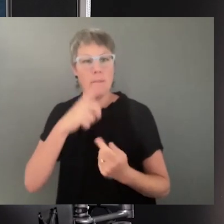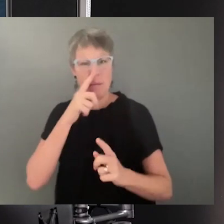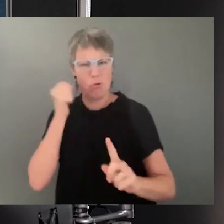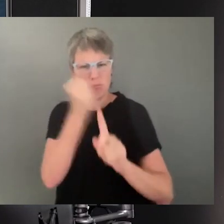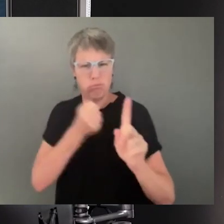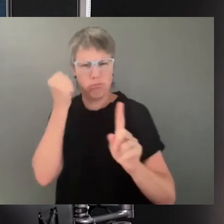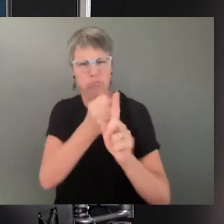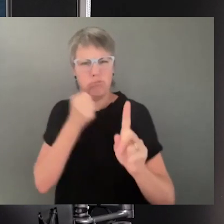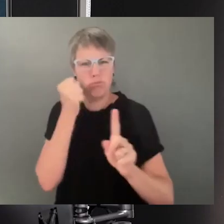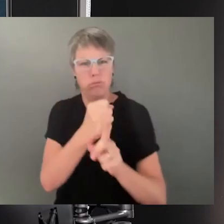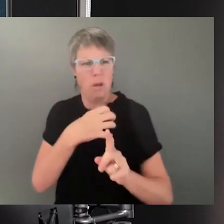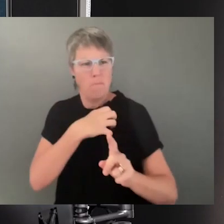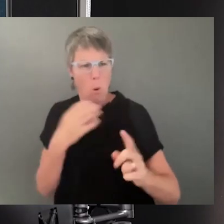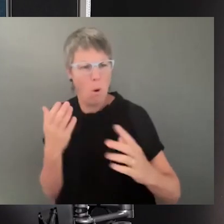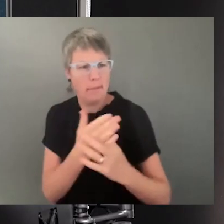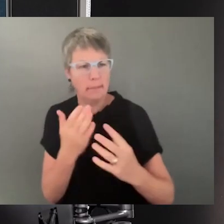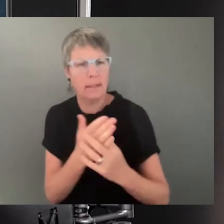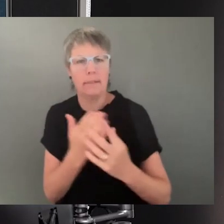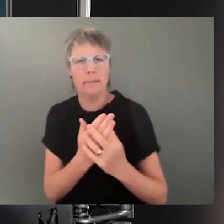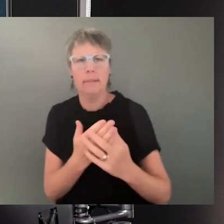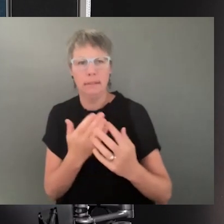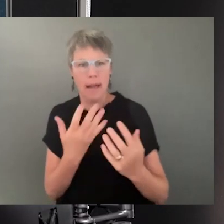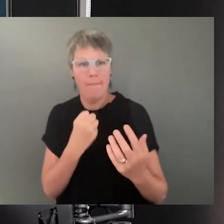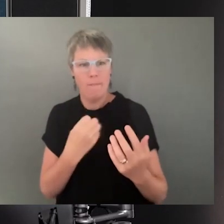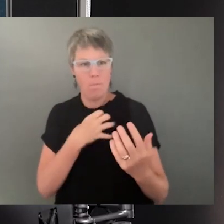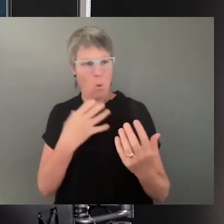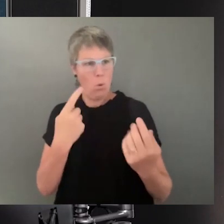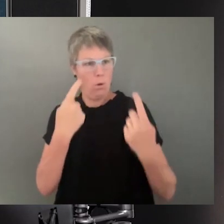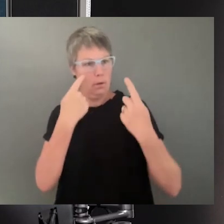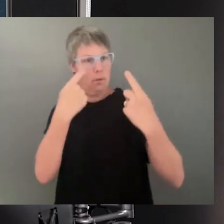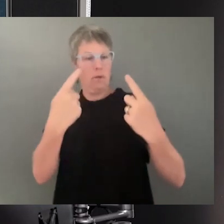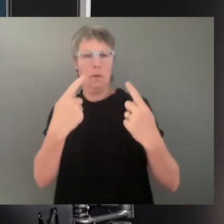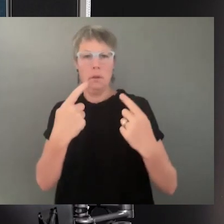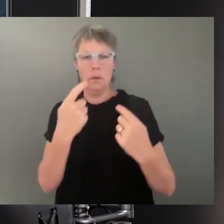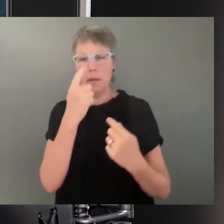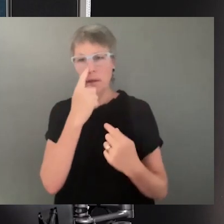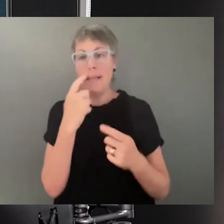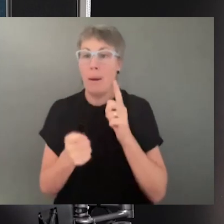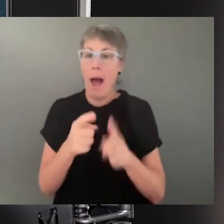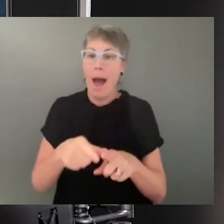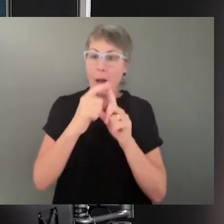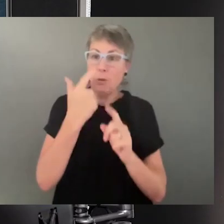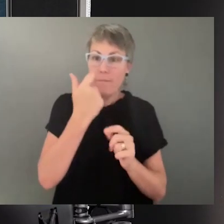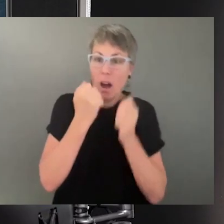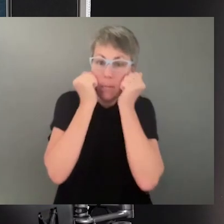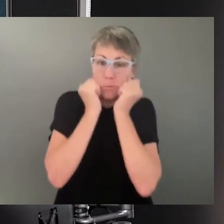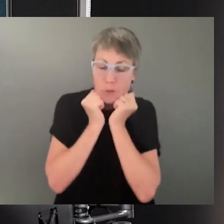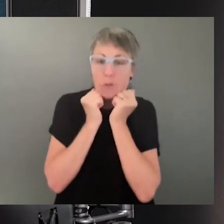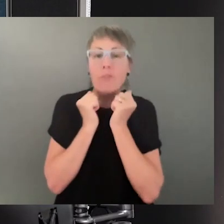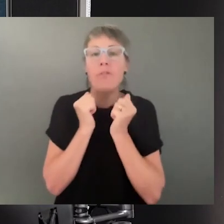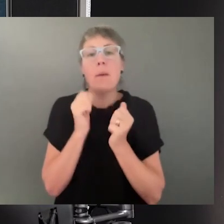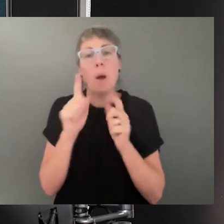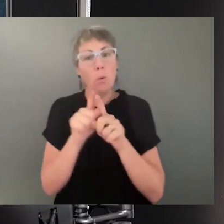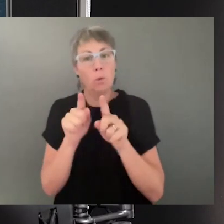and then also to think about how we share it, who gives permission to share it for things that are going back in time.